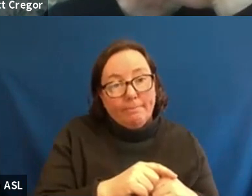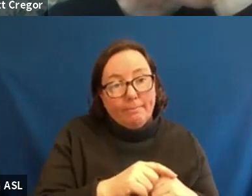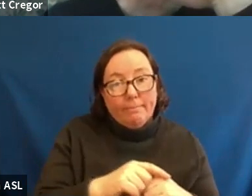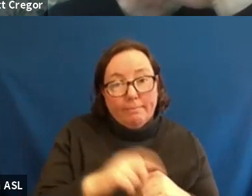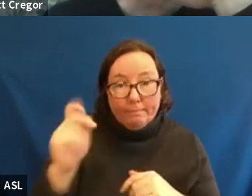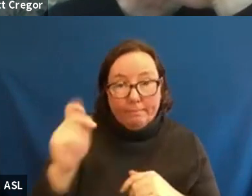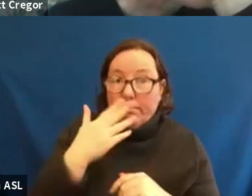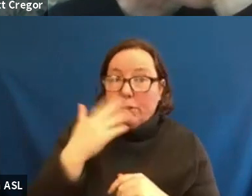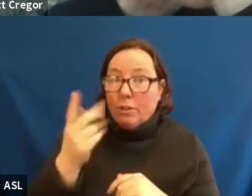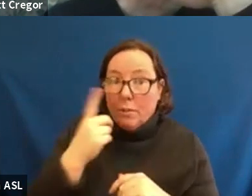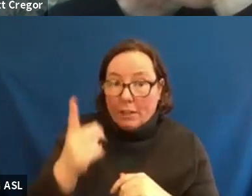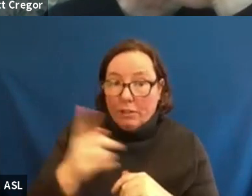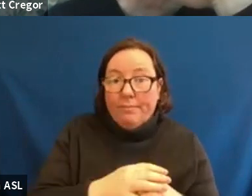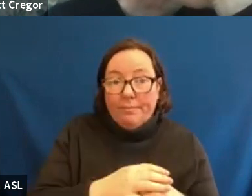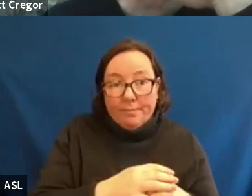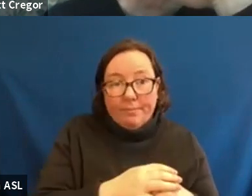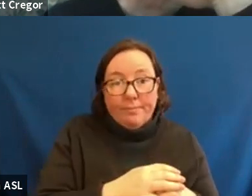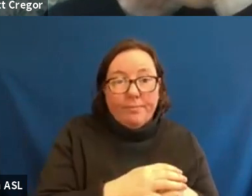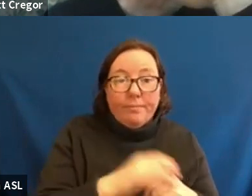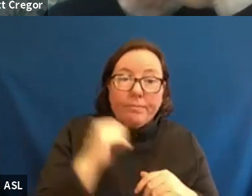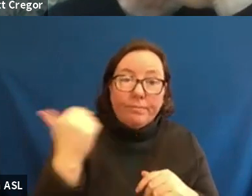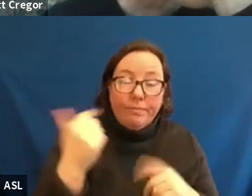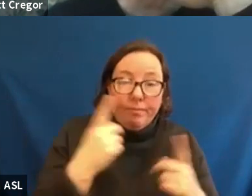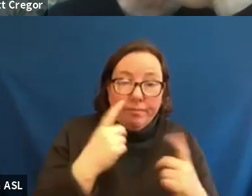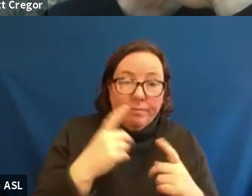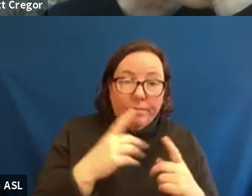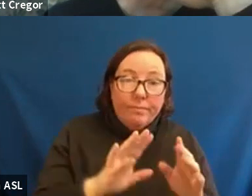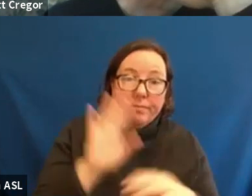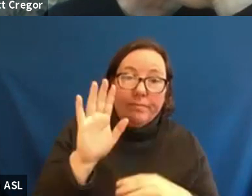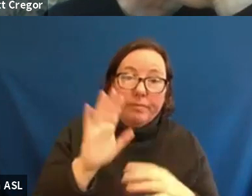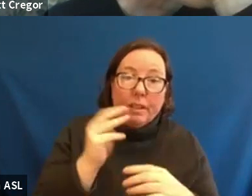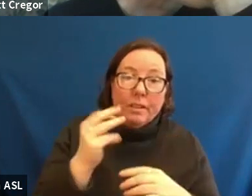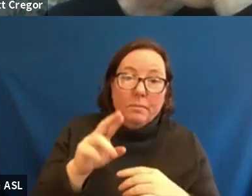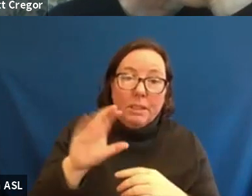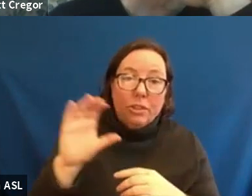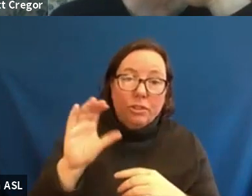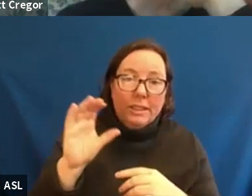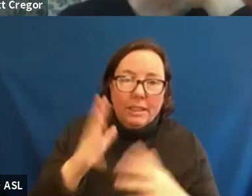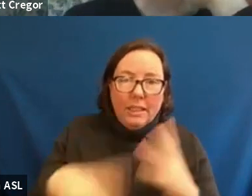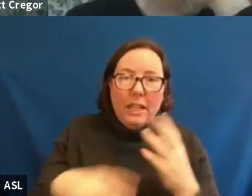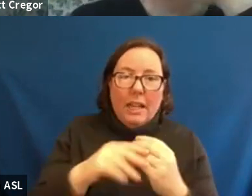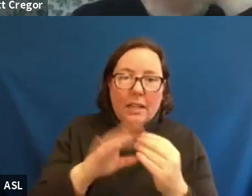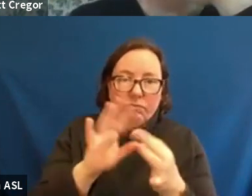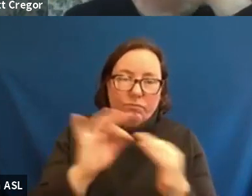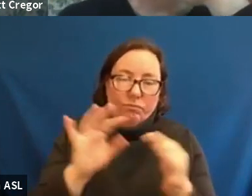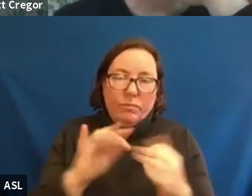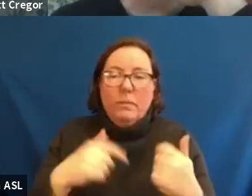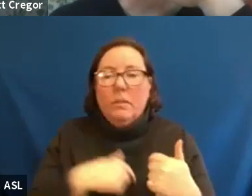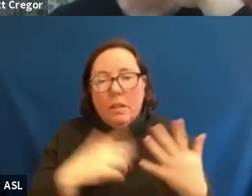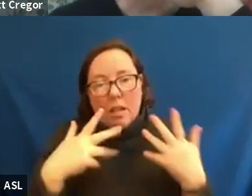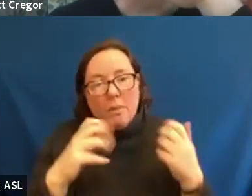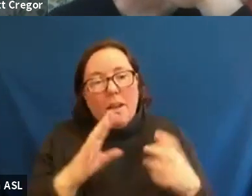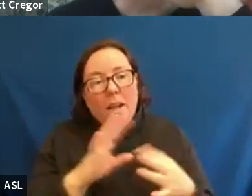Great question. Yep. Any others? If I may, I would like to add that